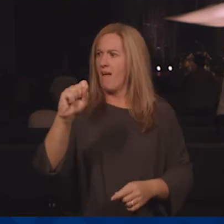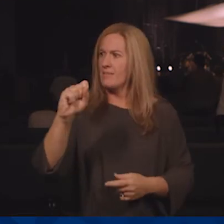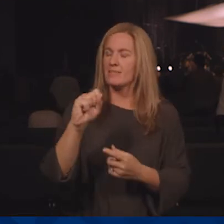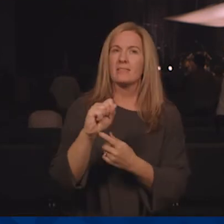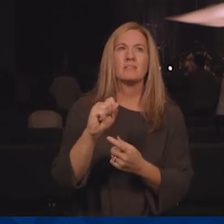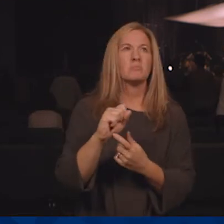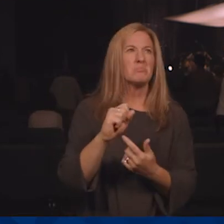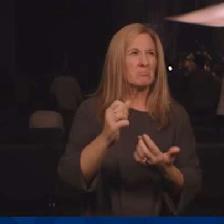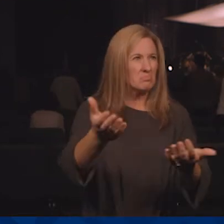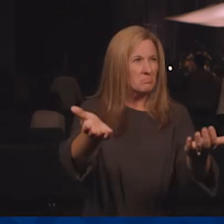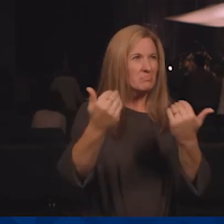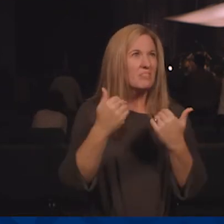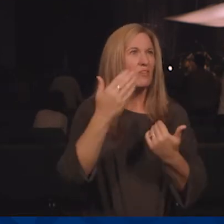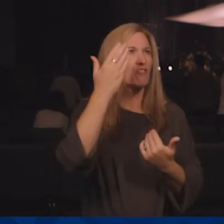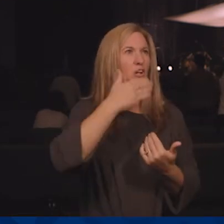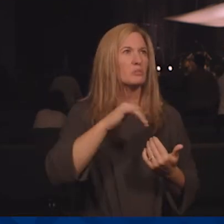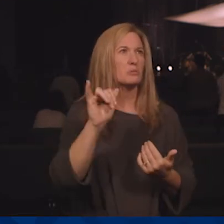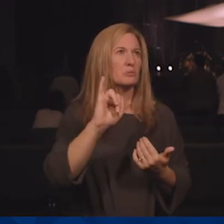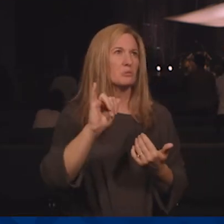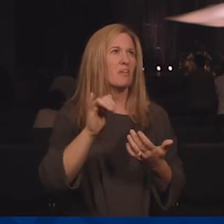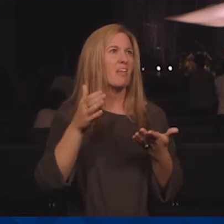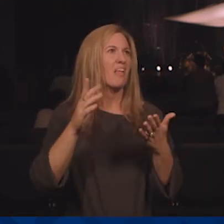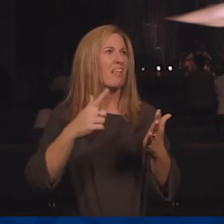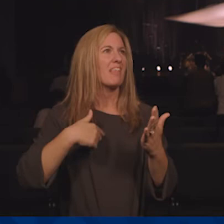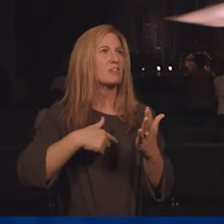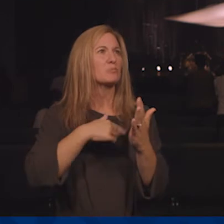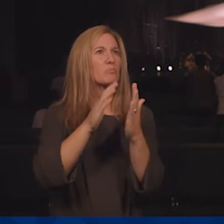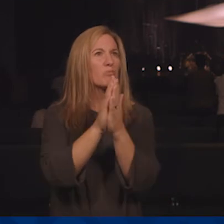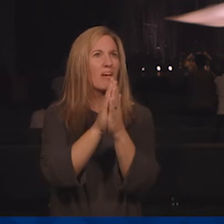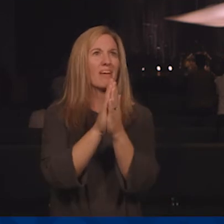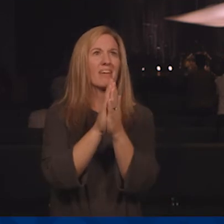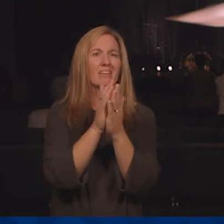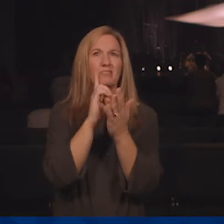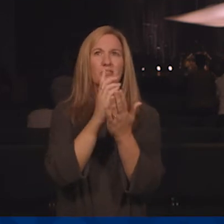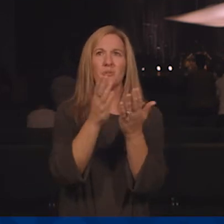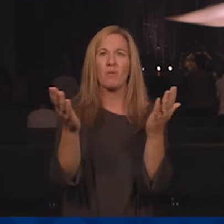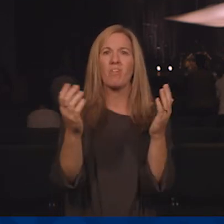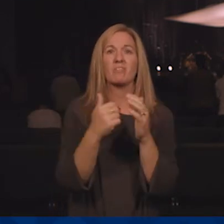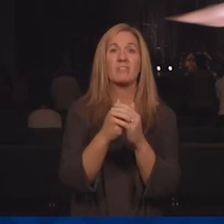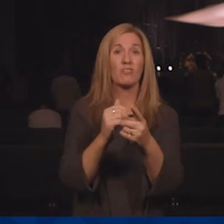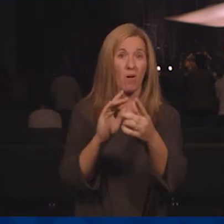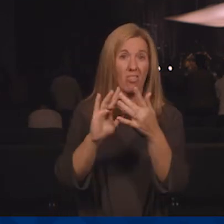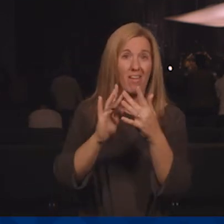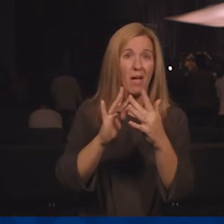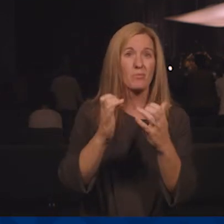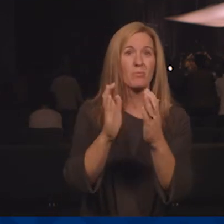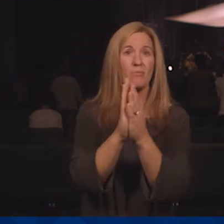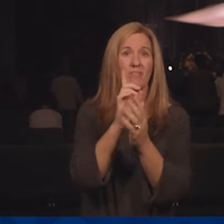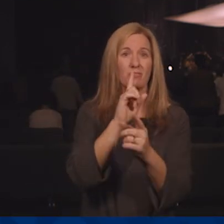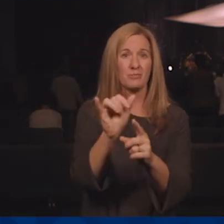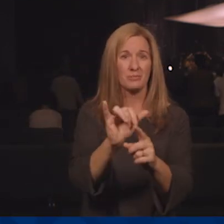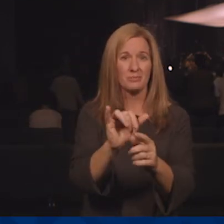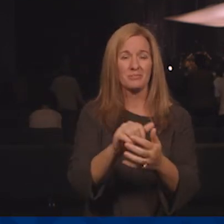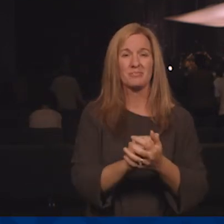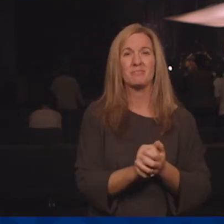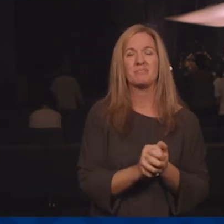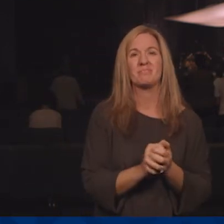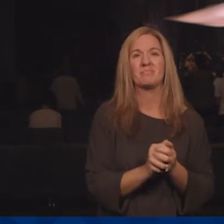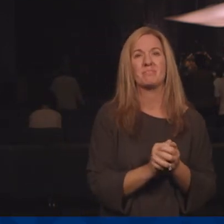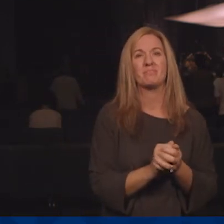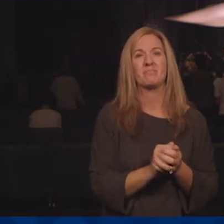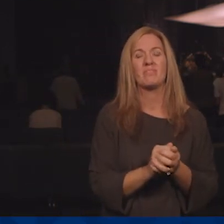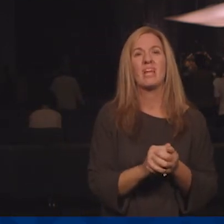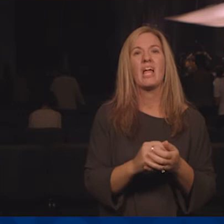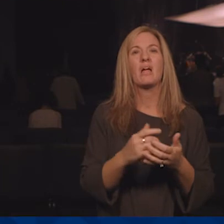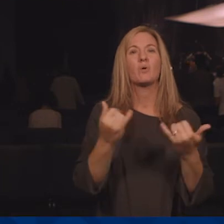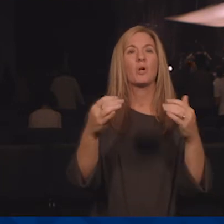come forward and let us pray for you? If you're online, we'd love to pray for you that way as well. We're going to close our time with one